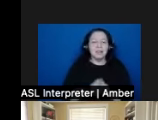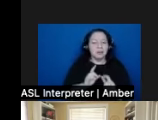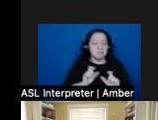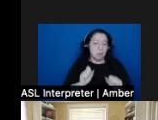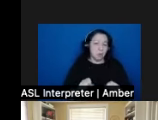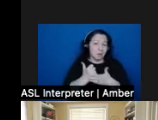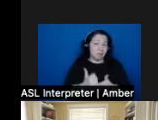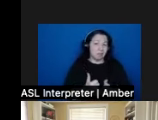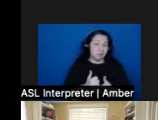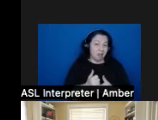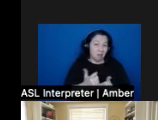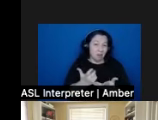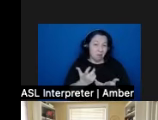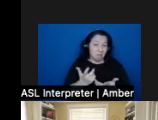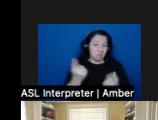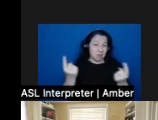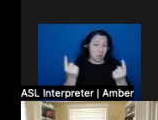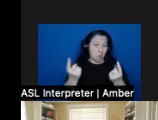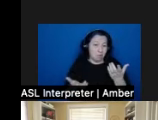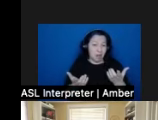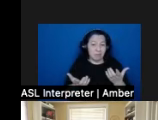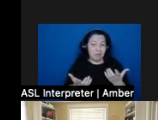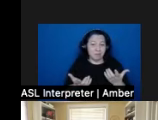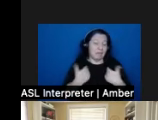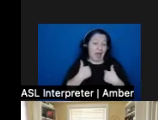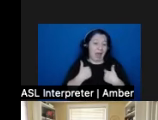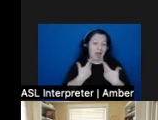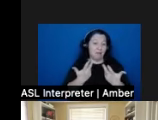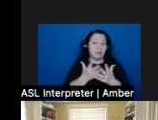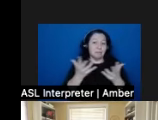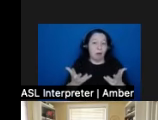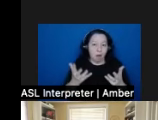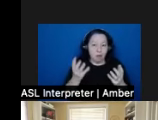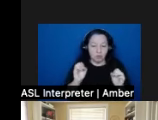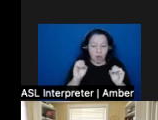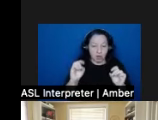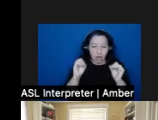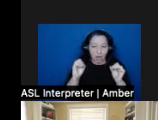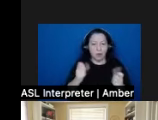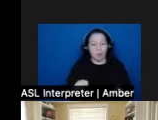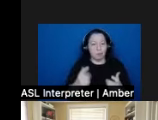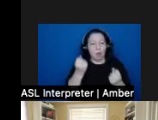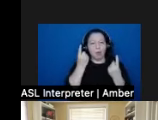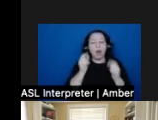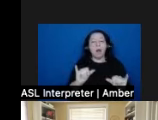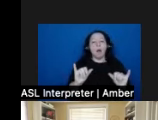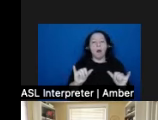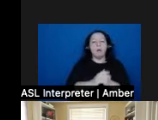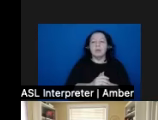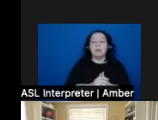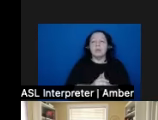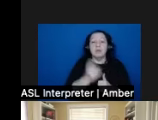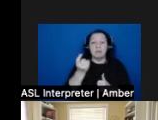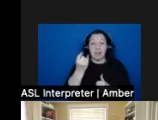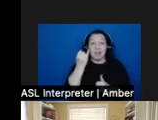someone to, be as informed as you can. And then I think on the flip side, if someone does come back and has